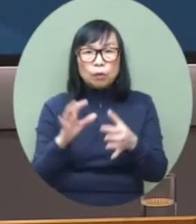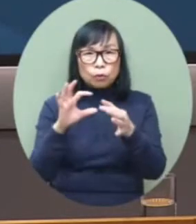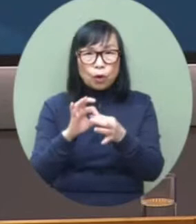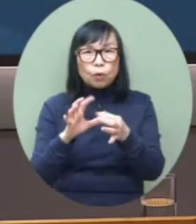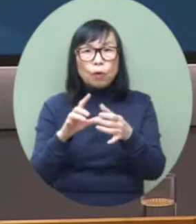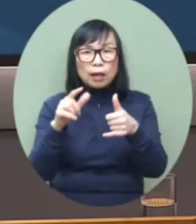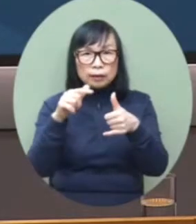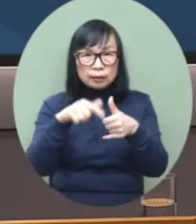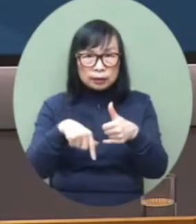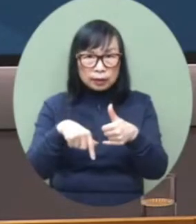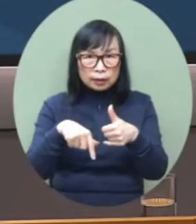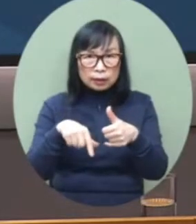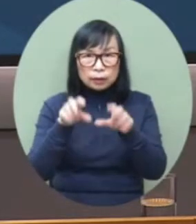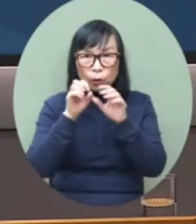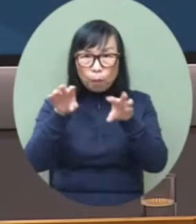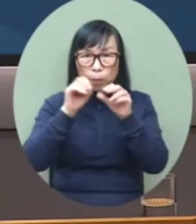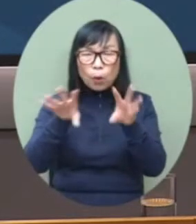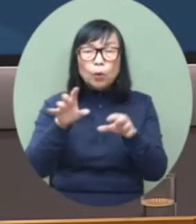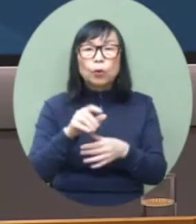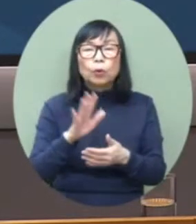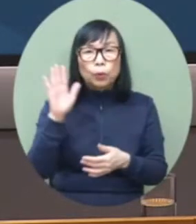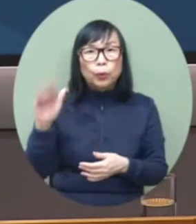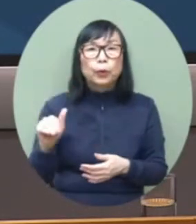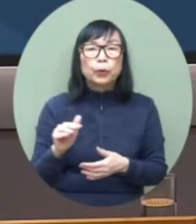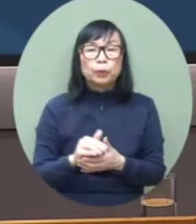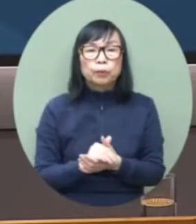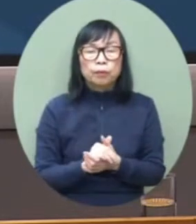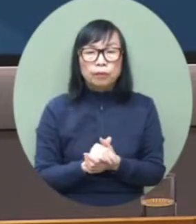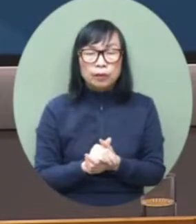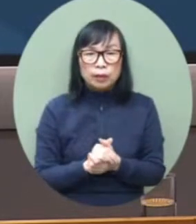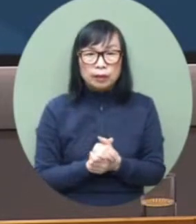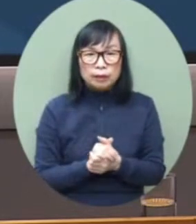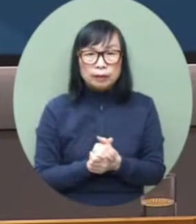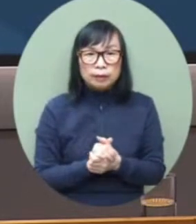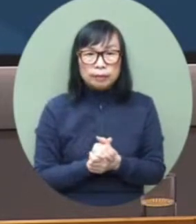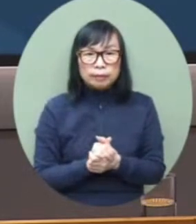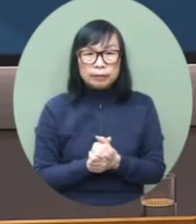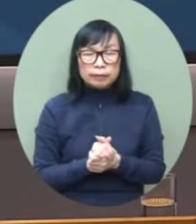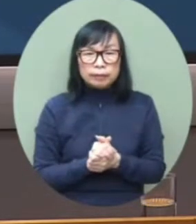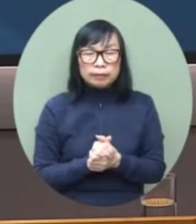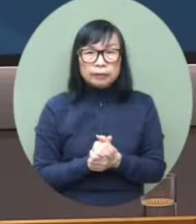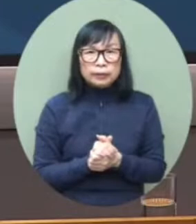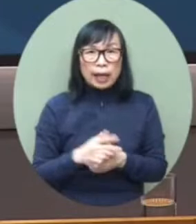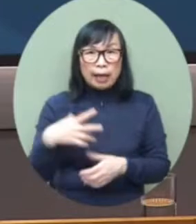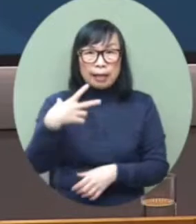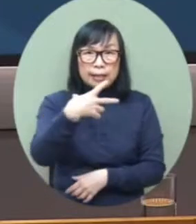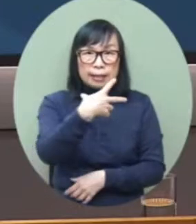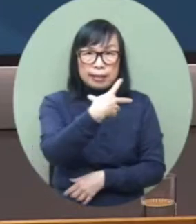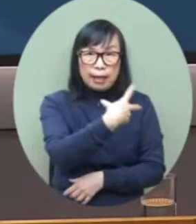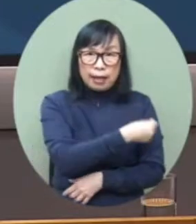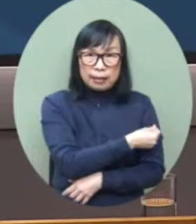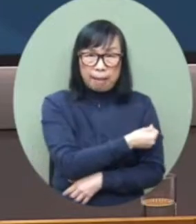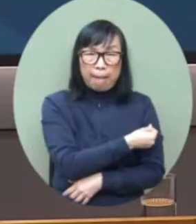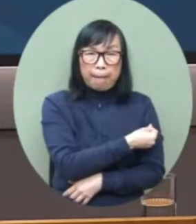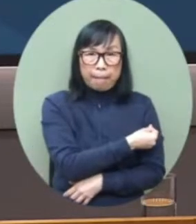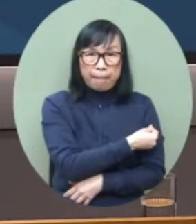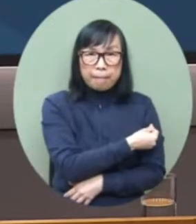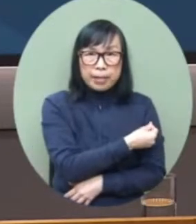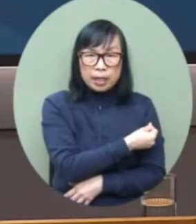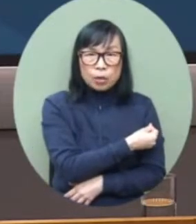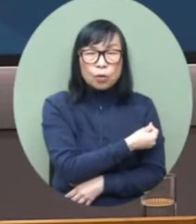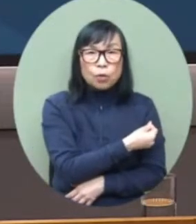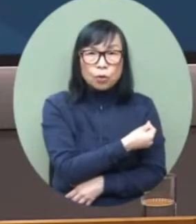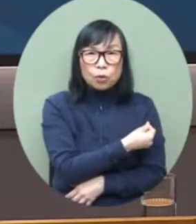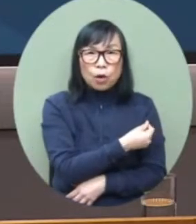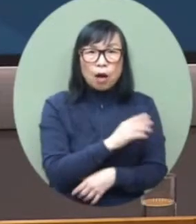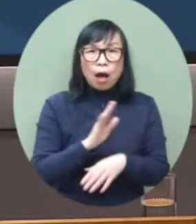and we are negotiating with the relevant parties to deal with this. Now, the question